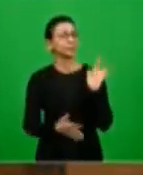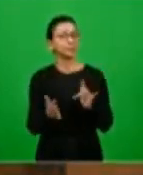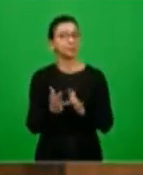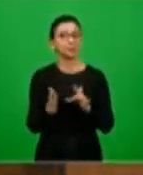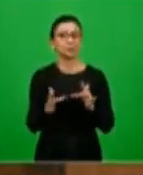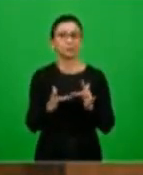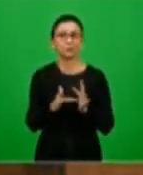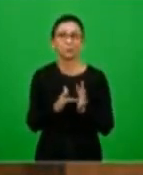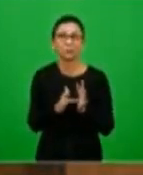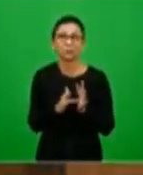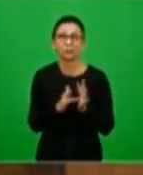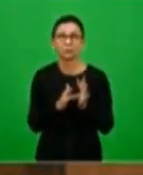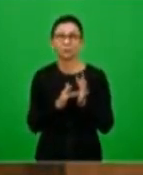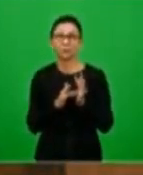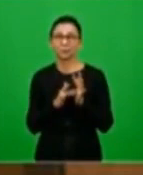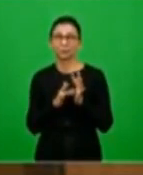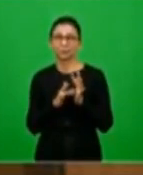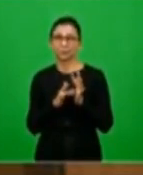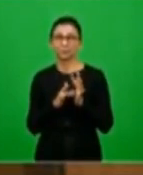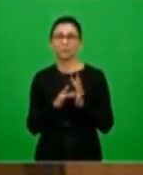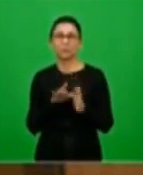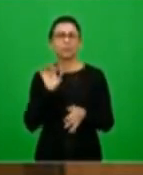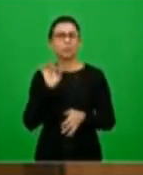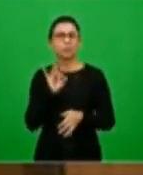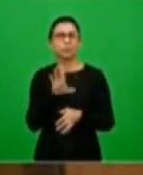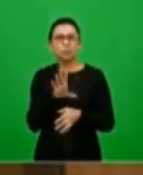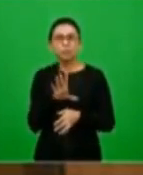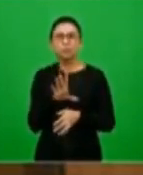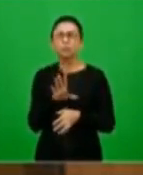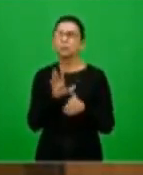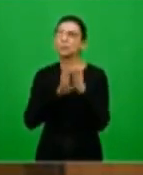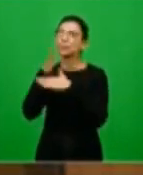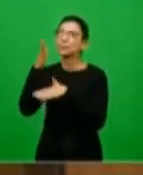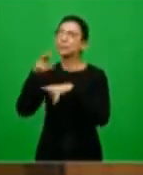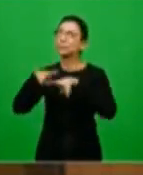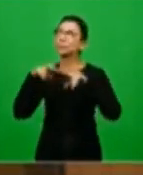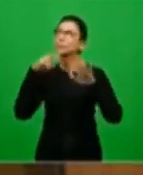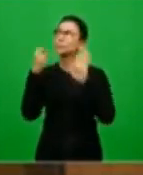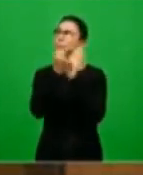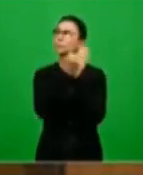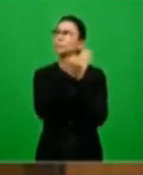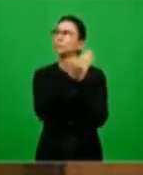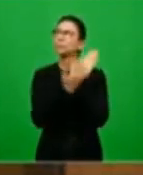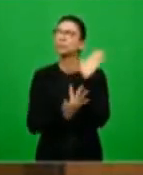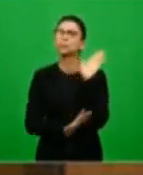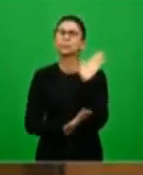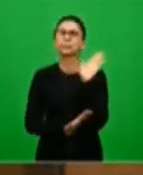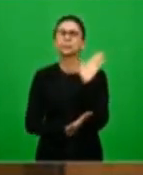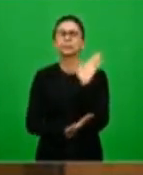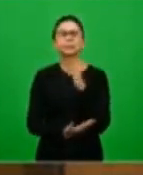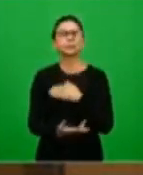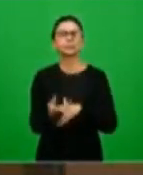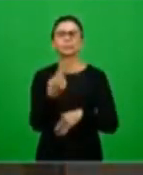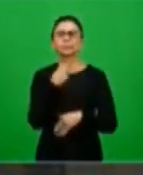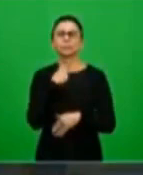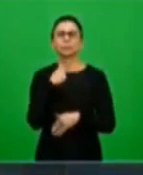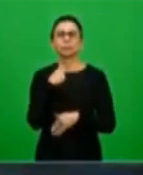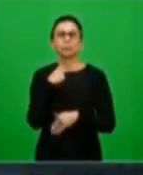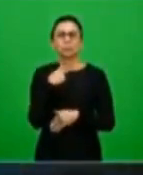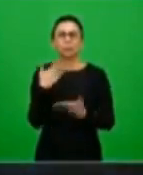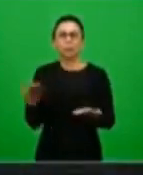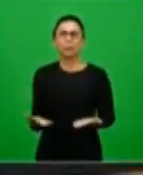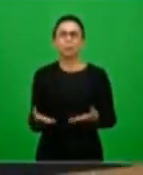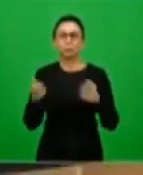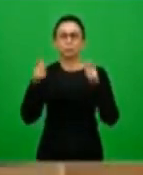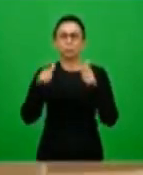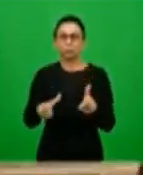Jesus. So we only enter here in the Holy of Holies through the blood. We don't enter here in the Holy of Holies